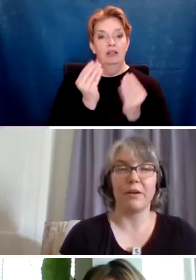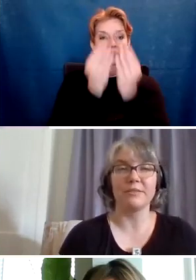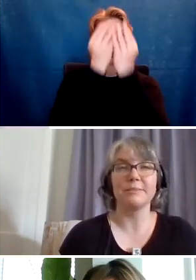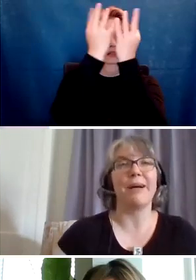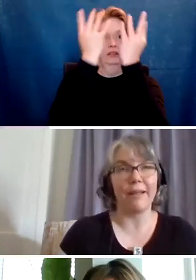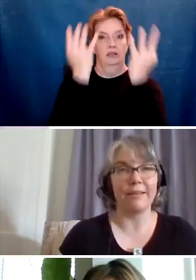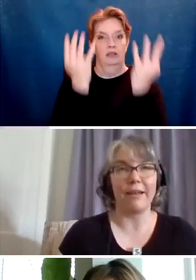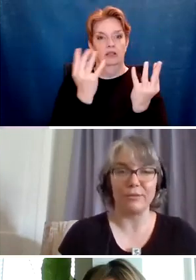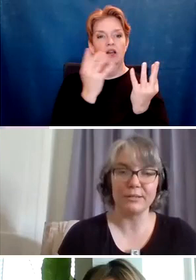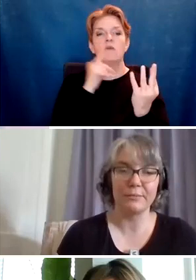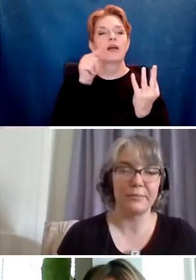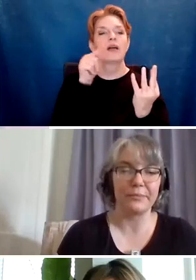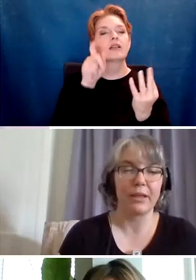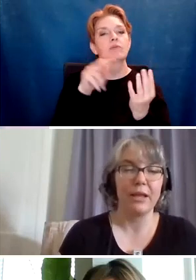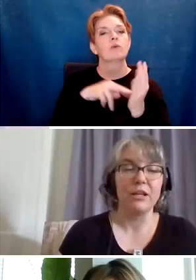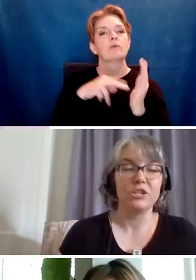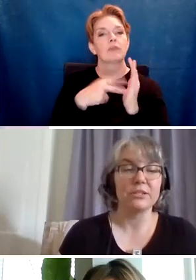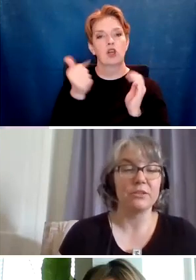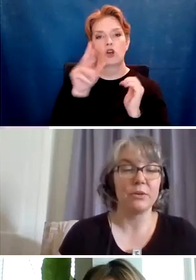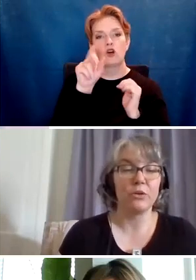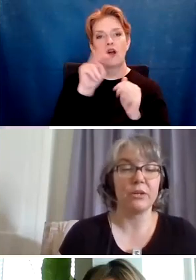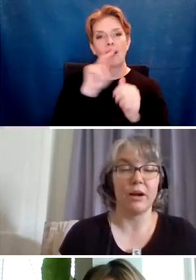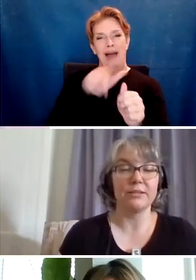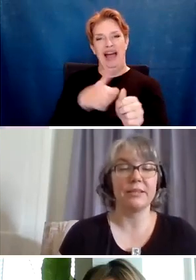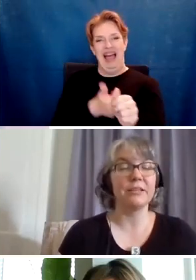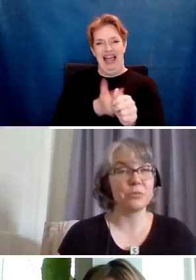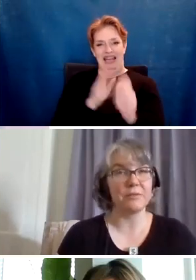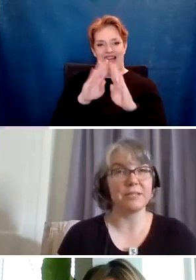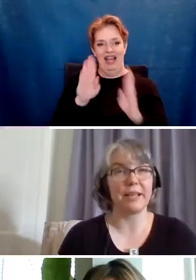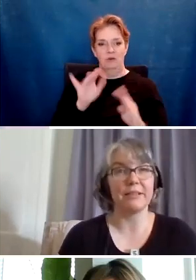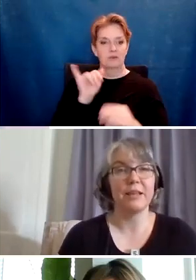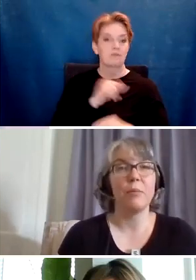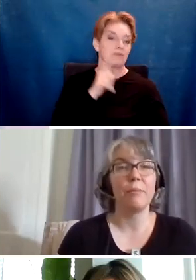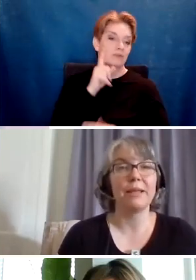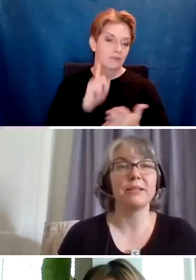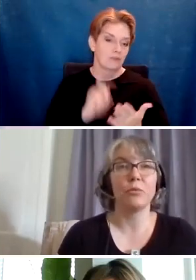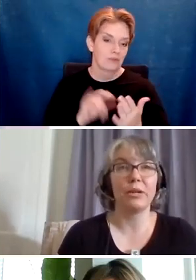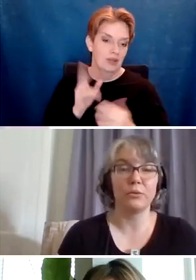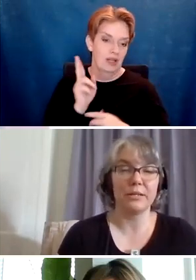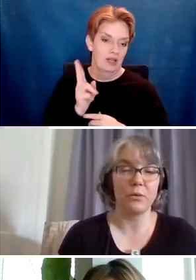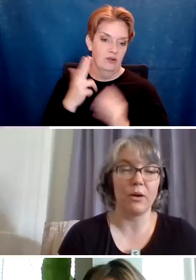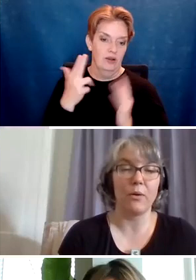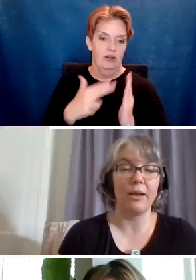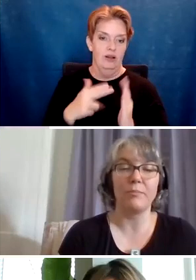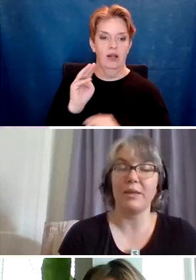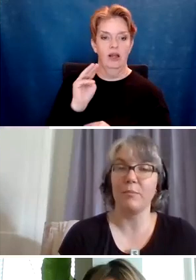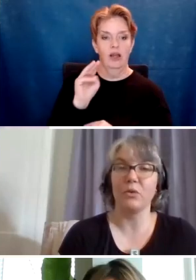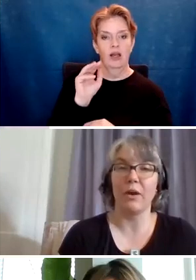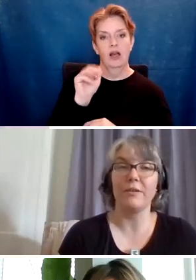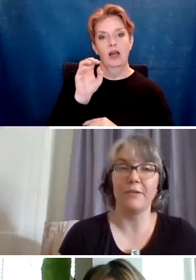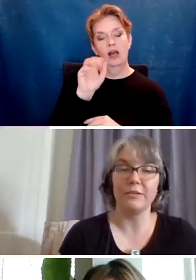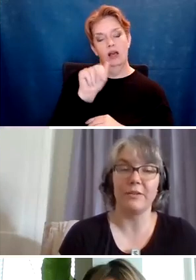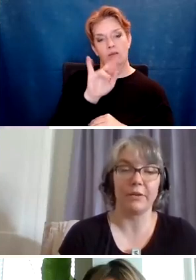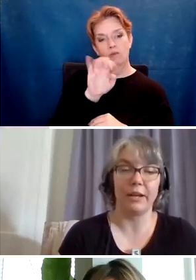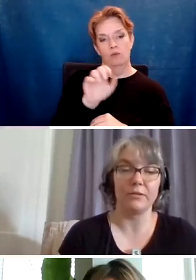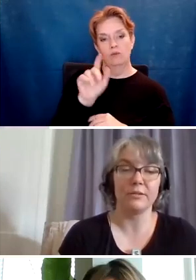the gardens behind the house. She has also included nods to the history of this site by painting Marie-Thérèse Quanquan and Pierre Metoyer